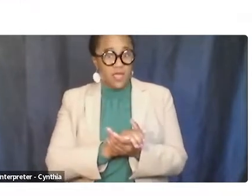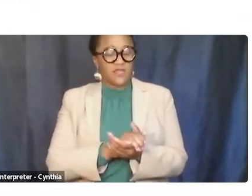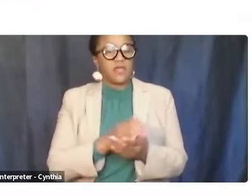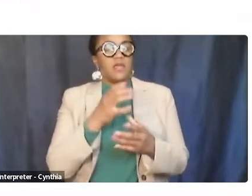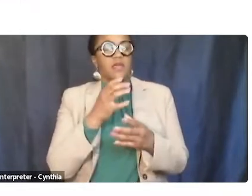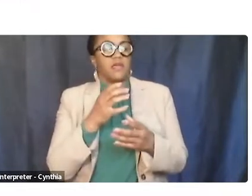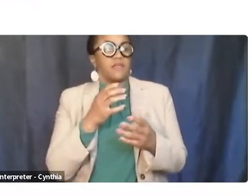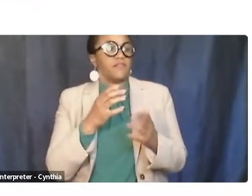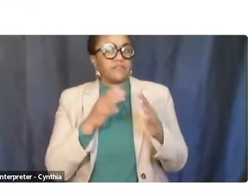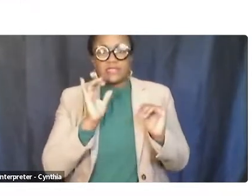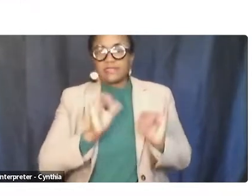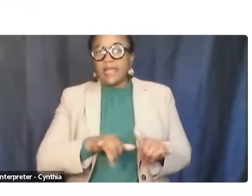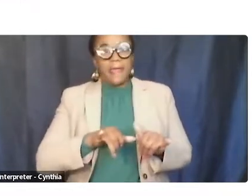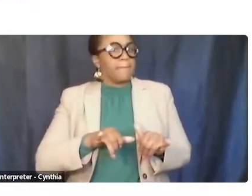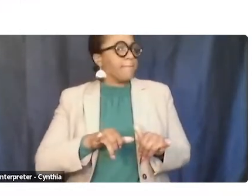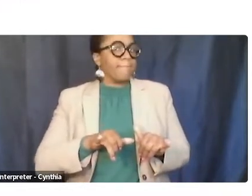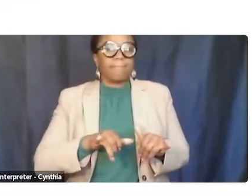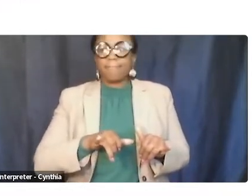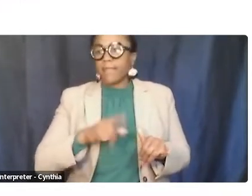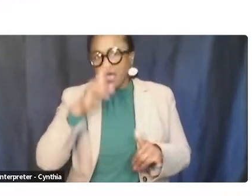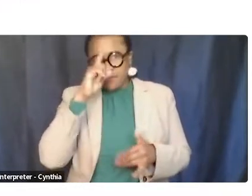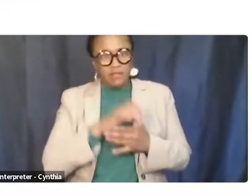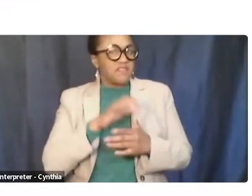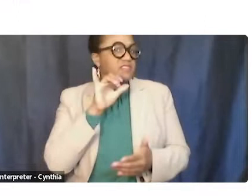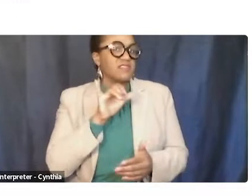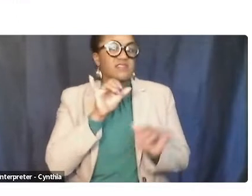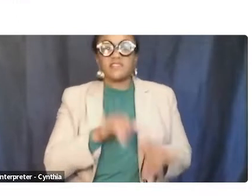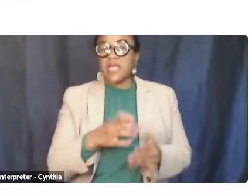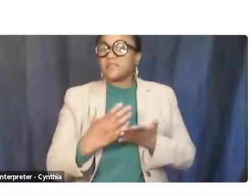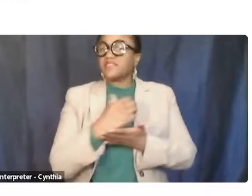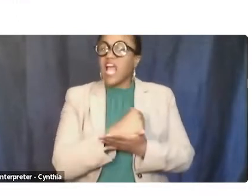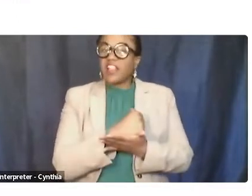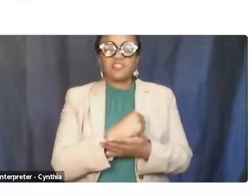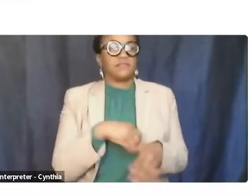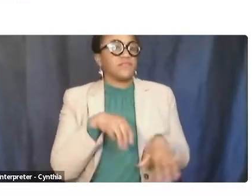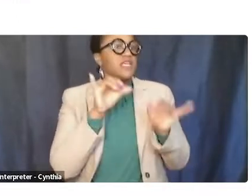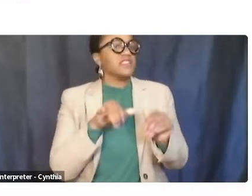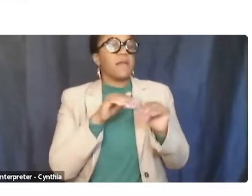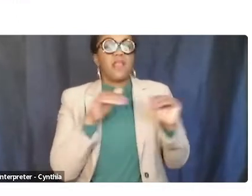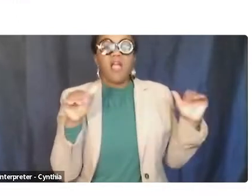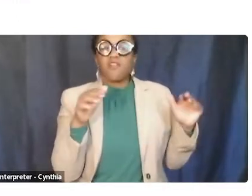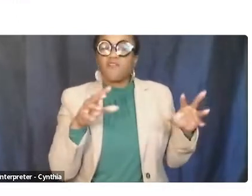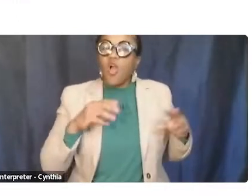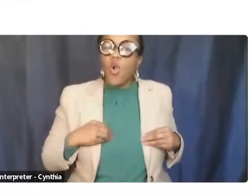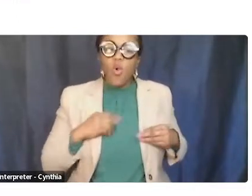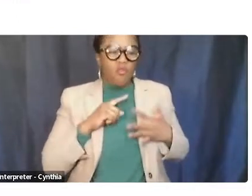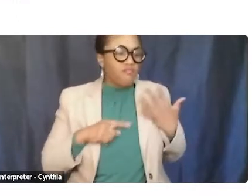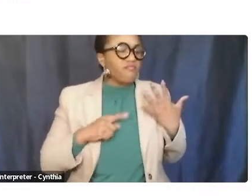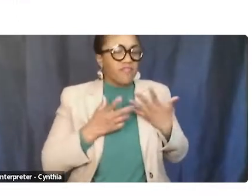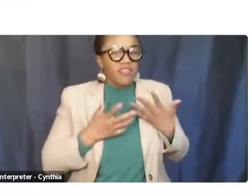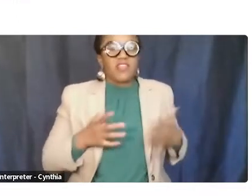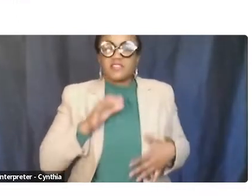has the same, I believe, salary. She has the same level of ownership to things, the same